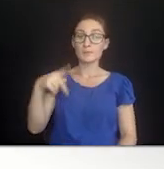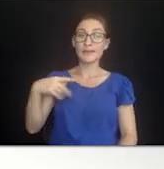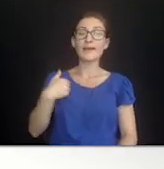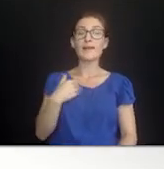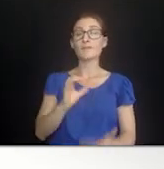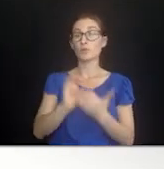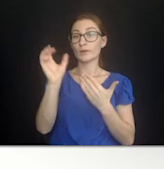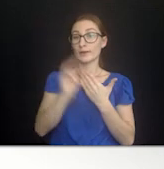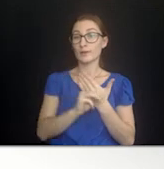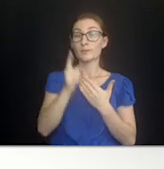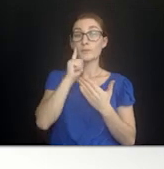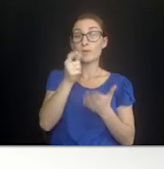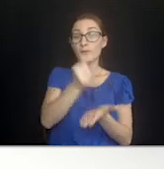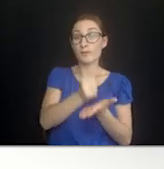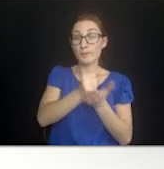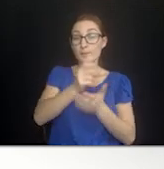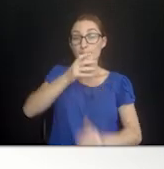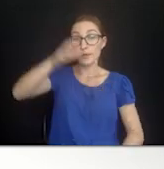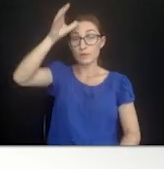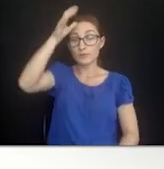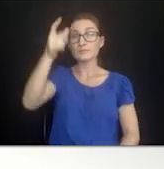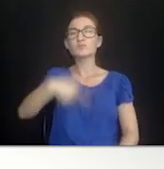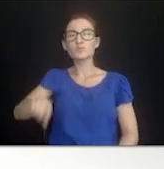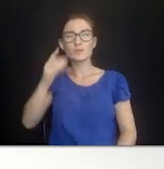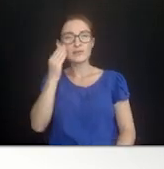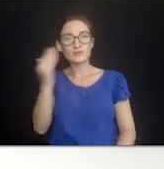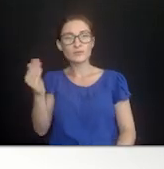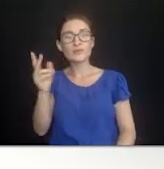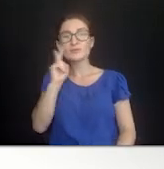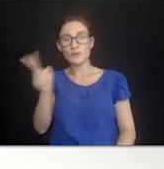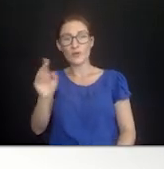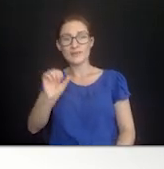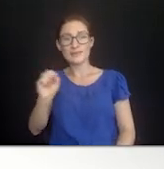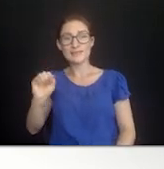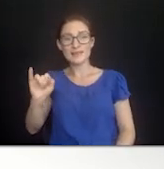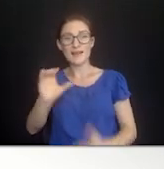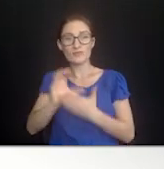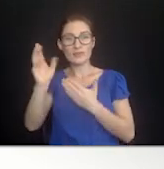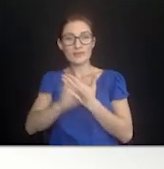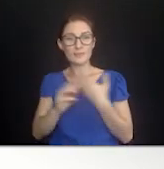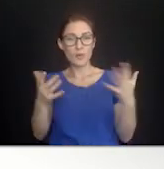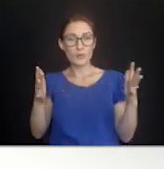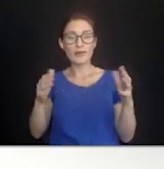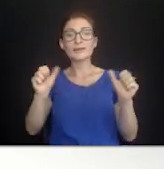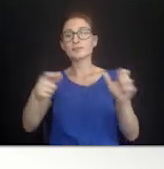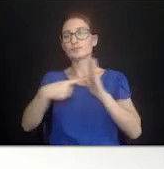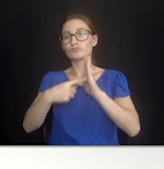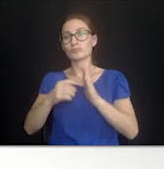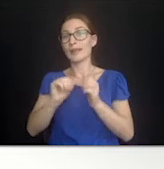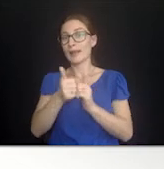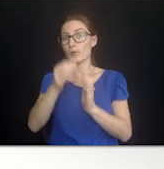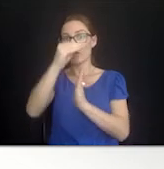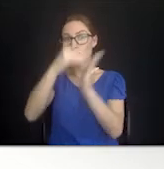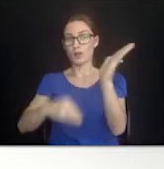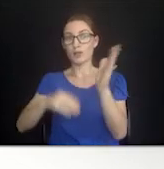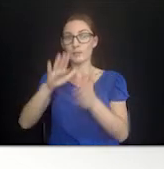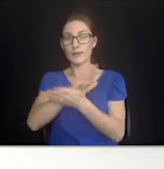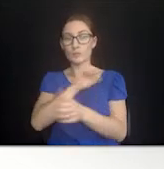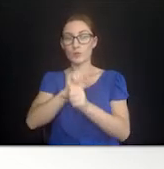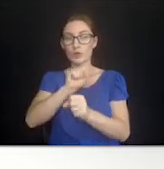some curriculum education to help parents. And again, you saw the curriculum for the SSI showing parents how they can fill out all their